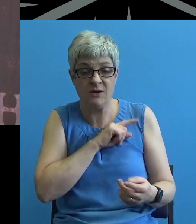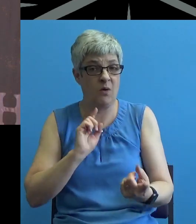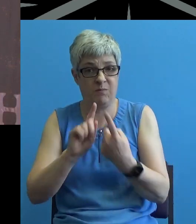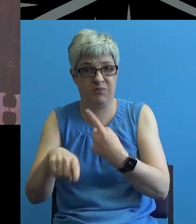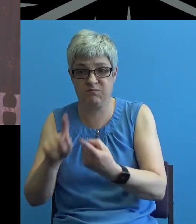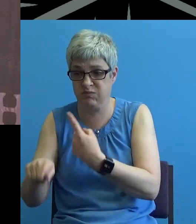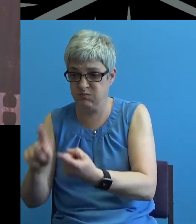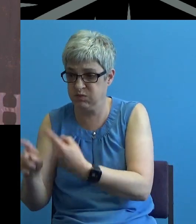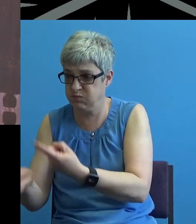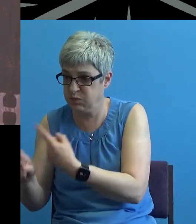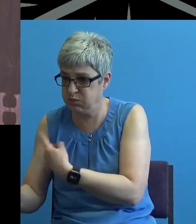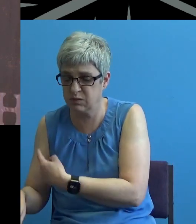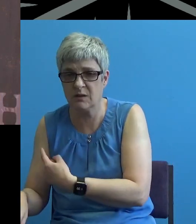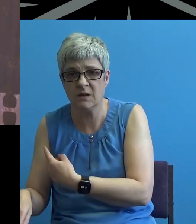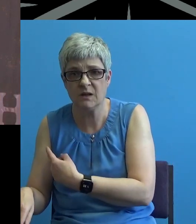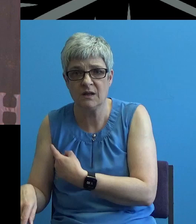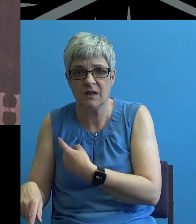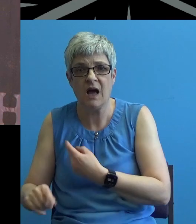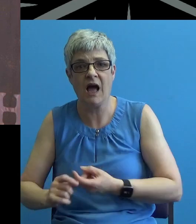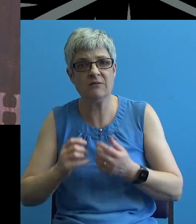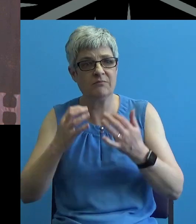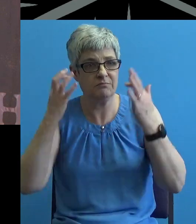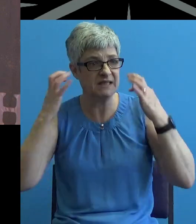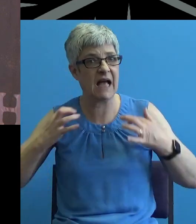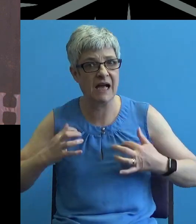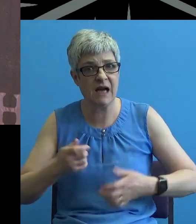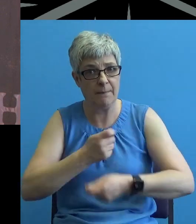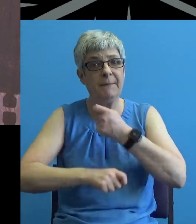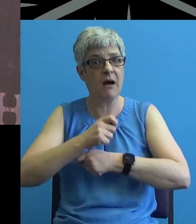everybody and be the reigning Messiah that he was supposed to be?